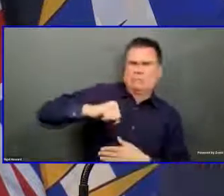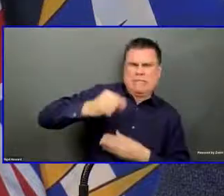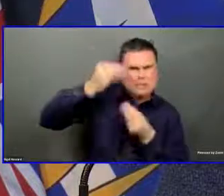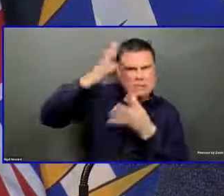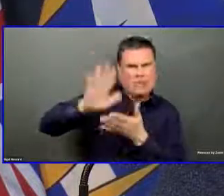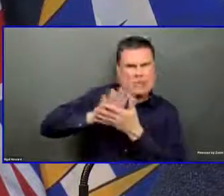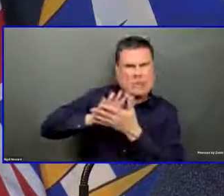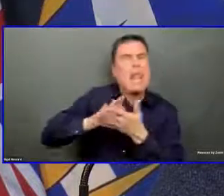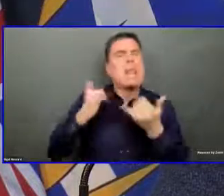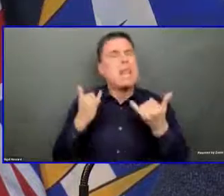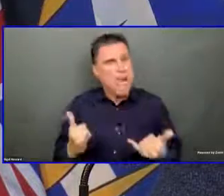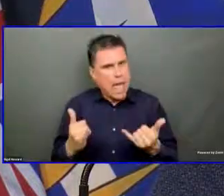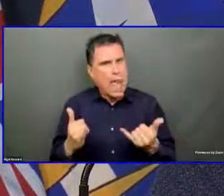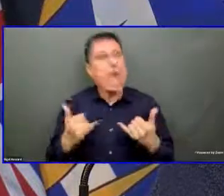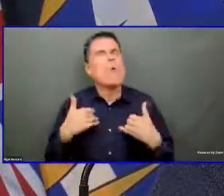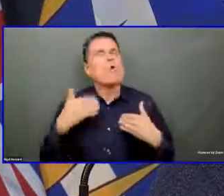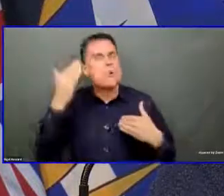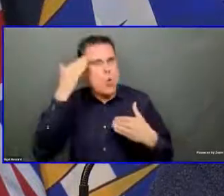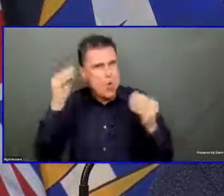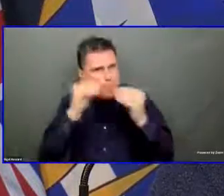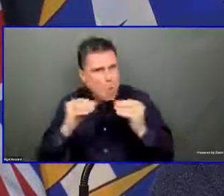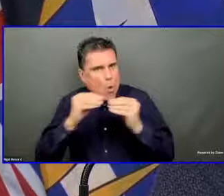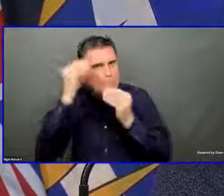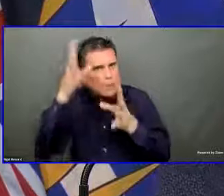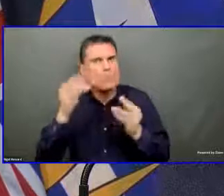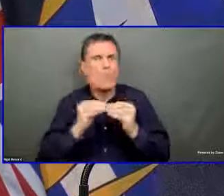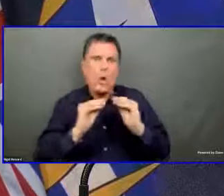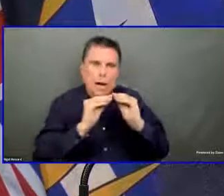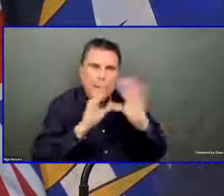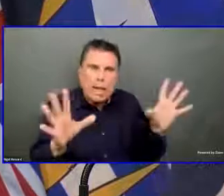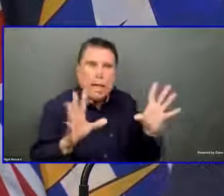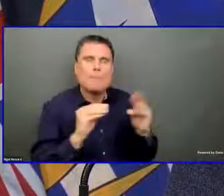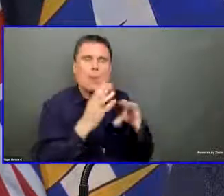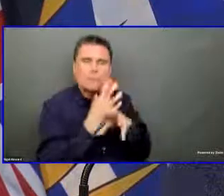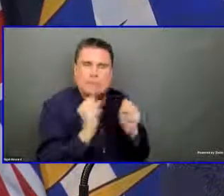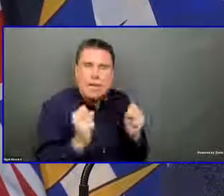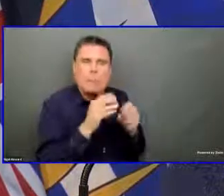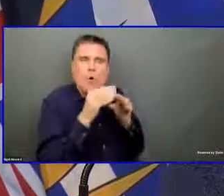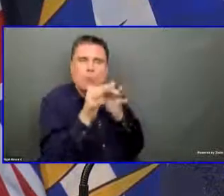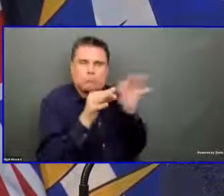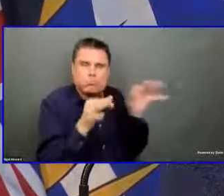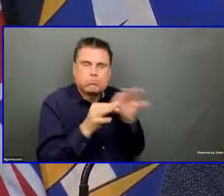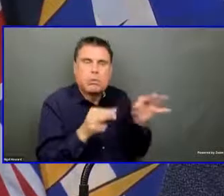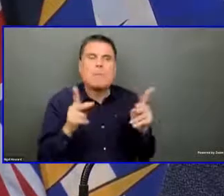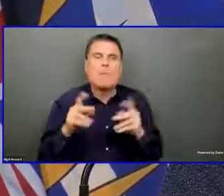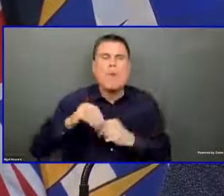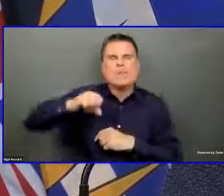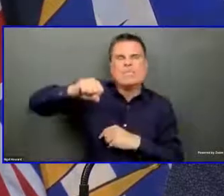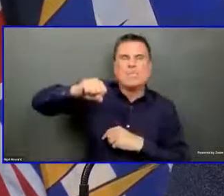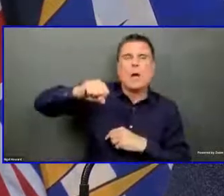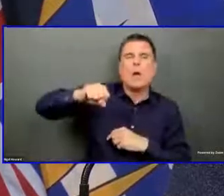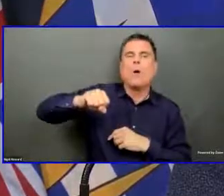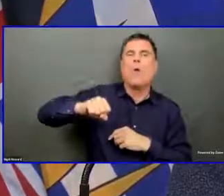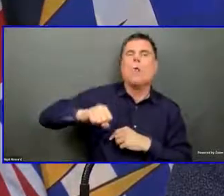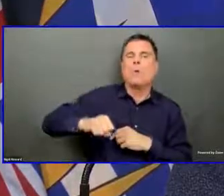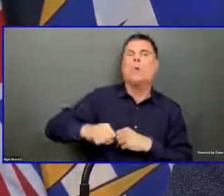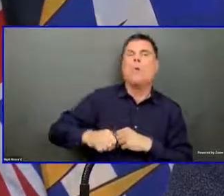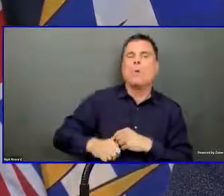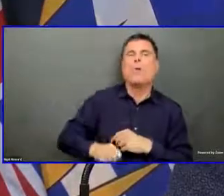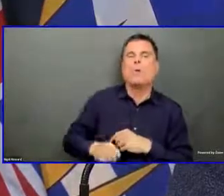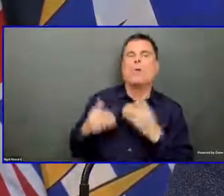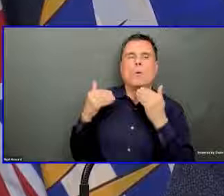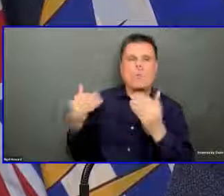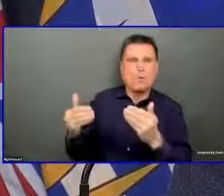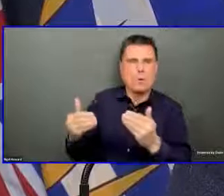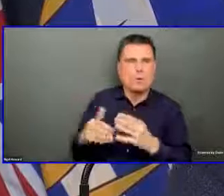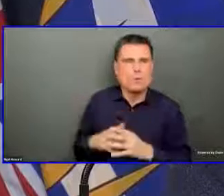were talking last night on CBC, they have questions. They have questions about, does it affect me if I'm thinking of getting pregnant? Does it affect me